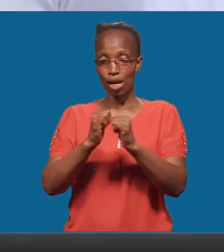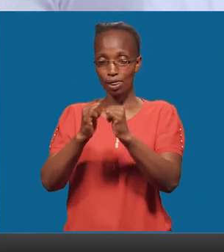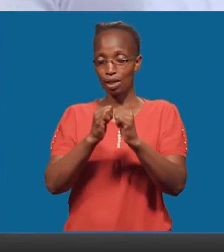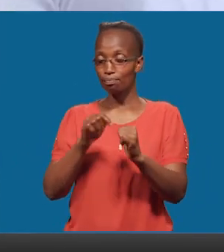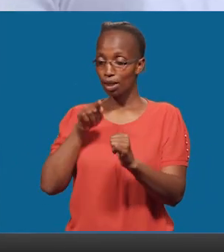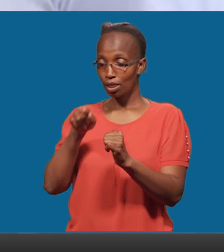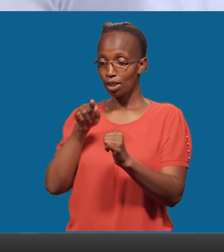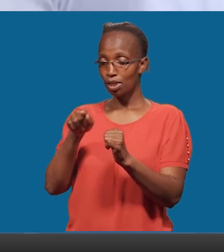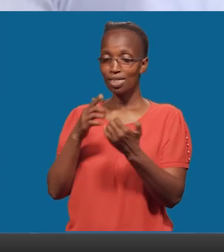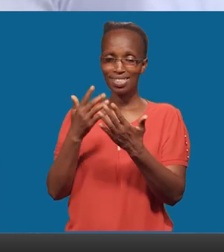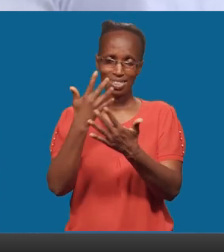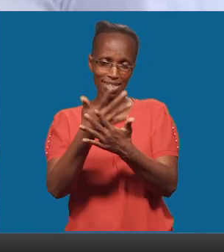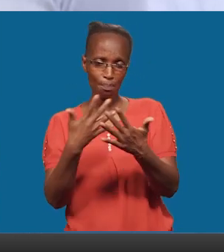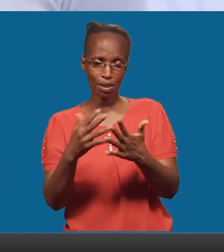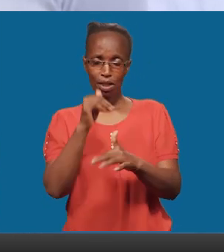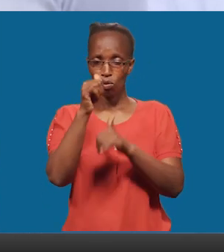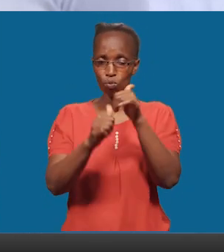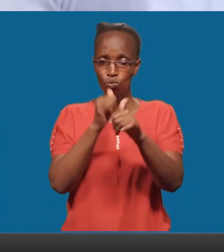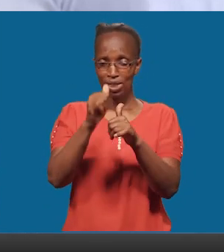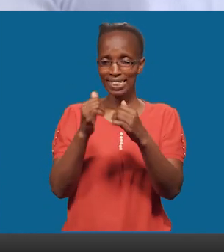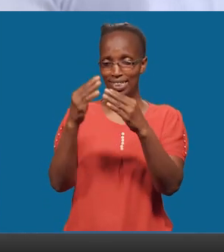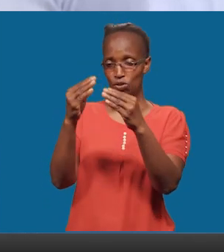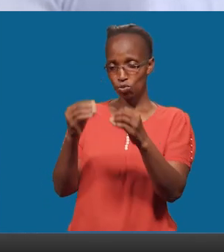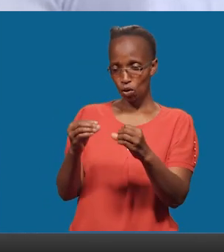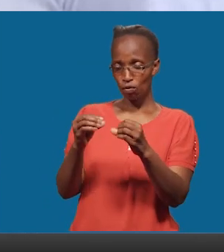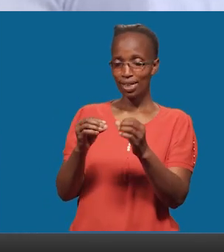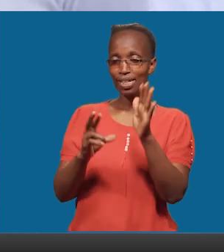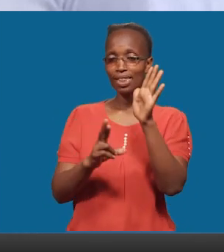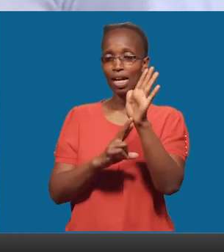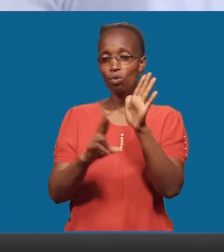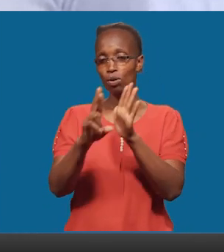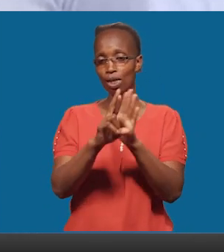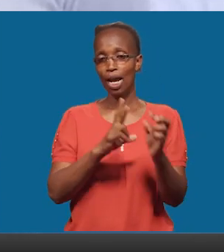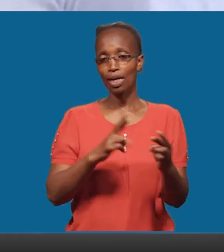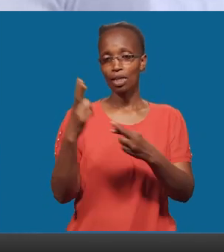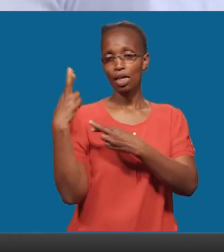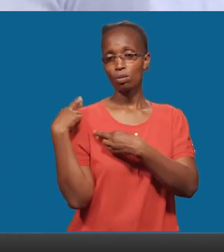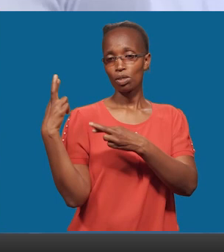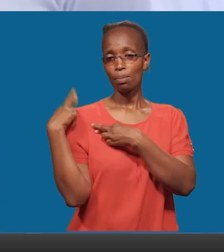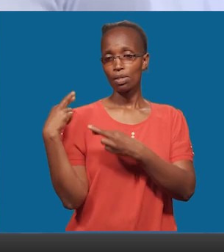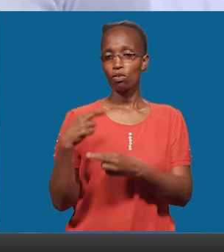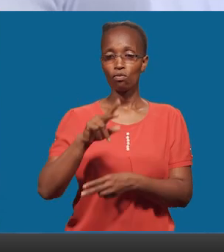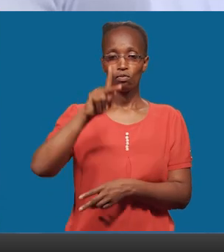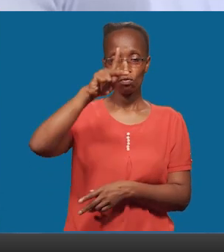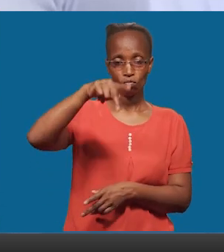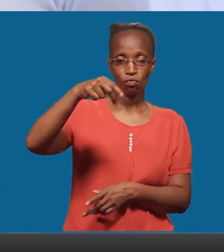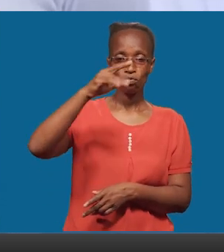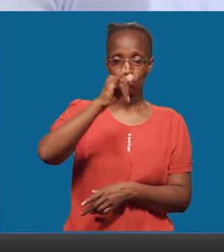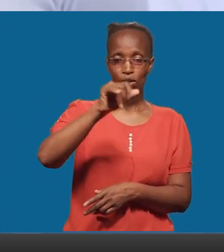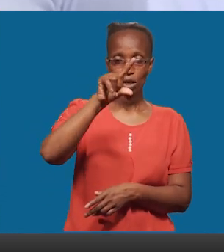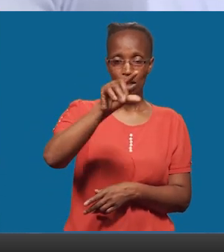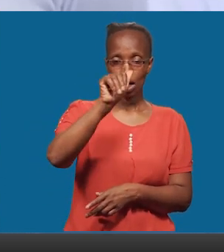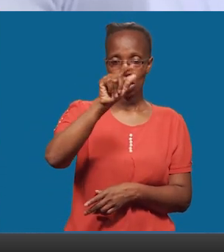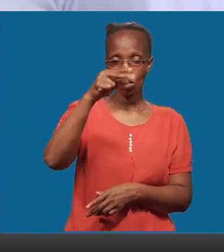team. It is an initiative that is addressing the roles